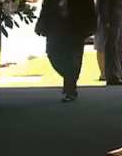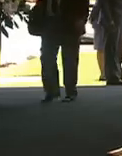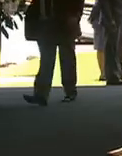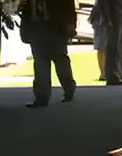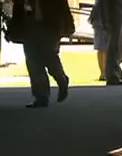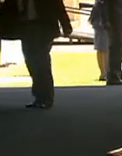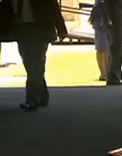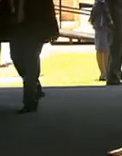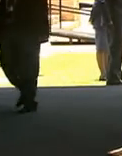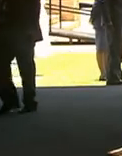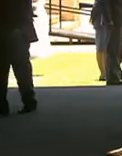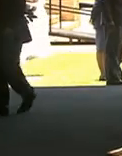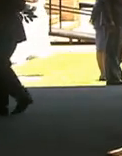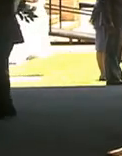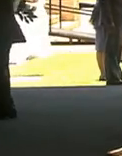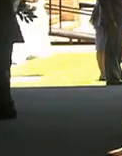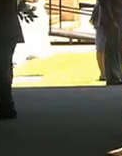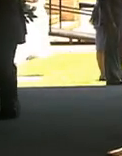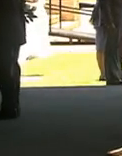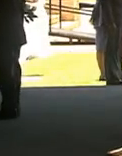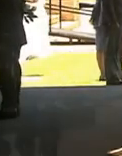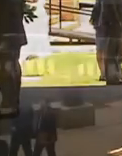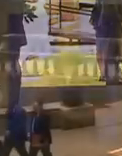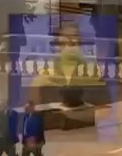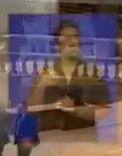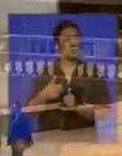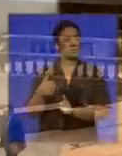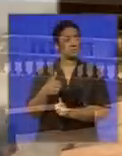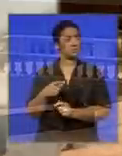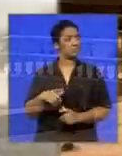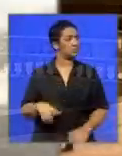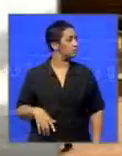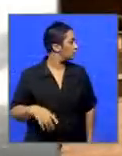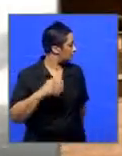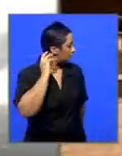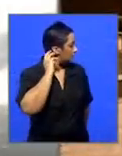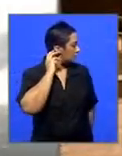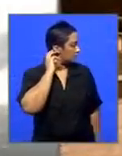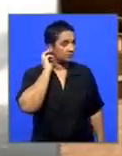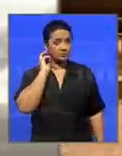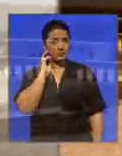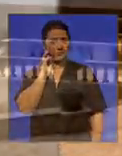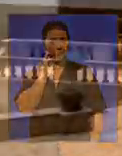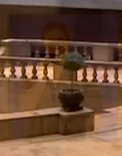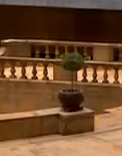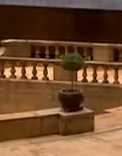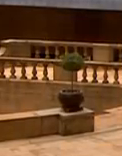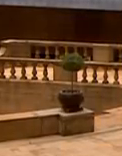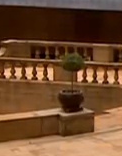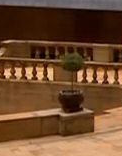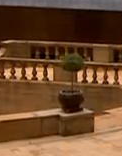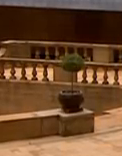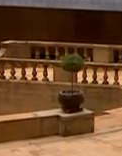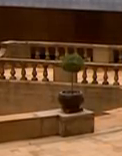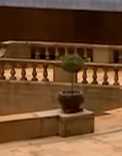His Excellency Tita Bane, the Prime Minister of Lesotho, also in attendance. The Grand Duchy of